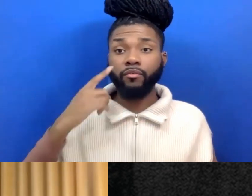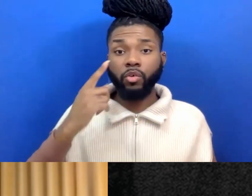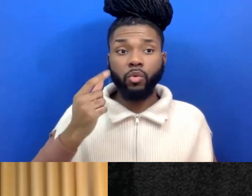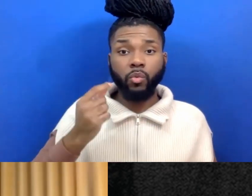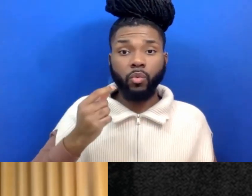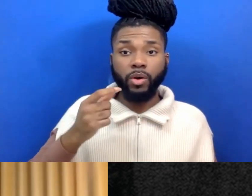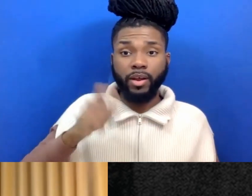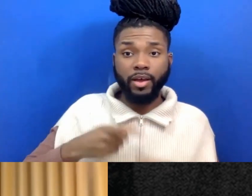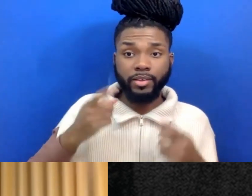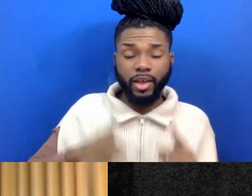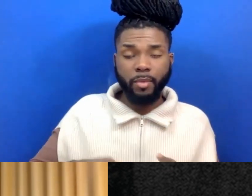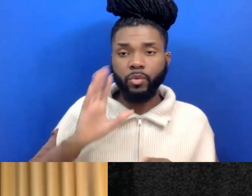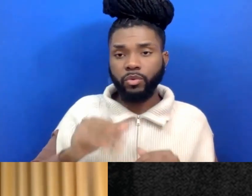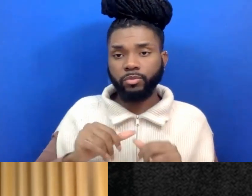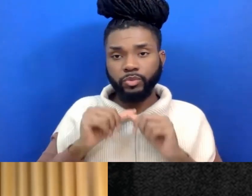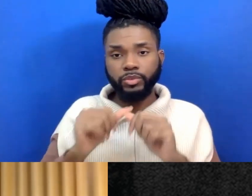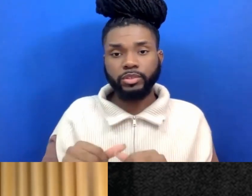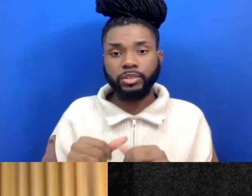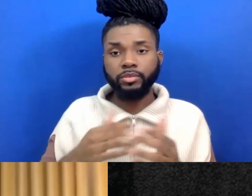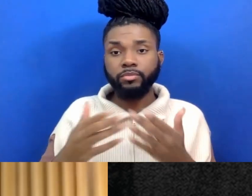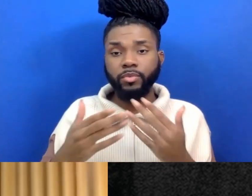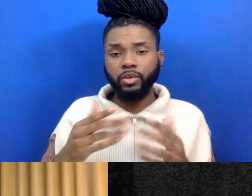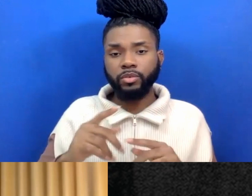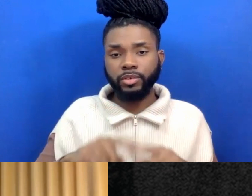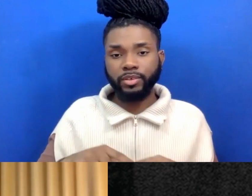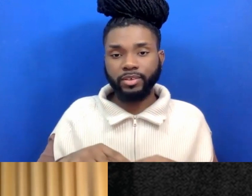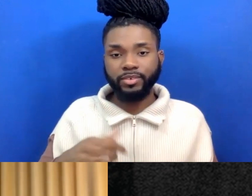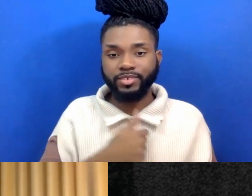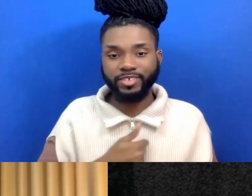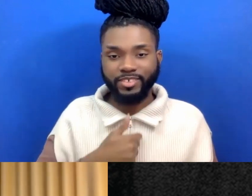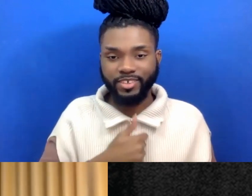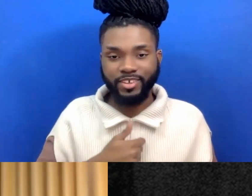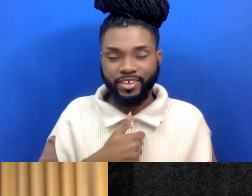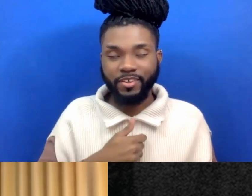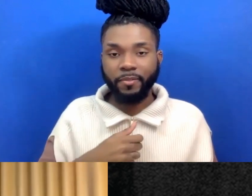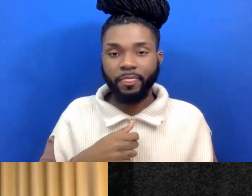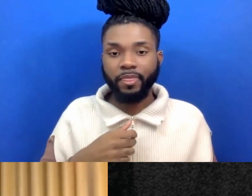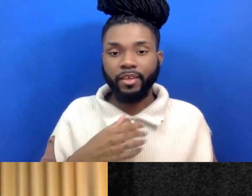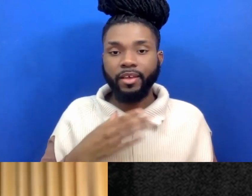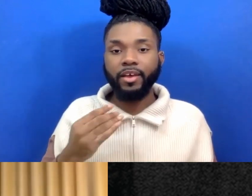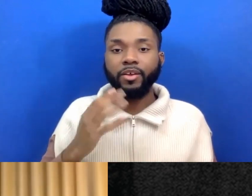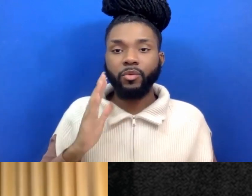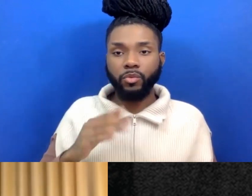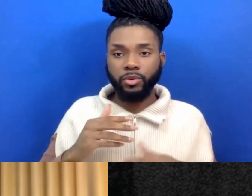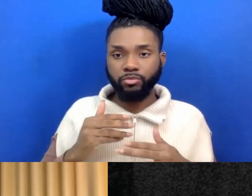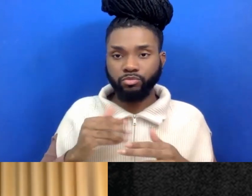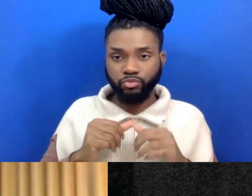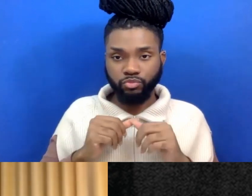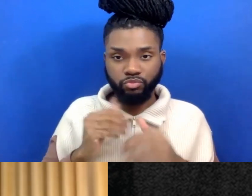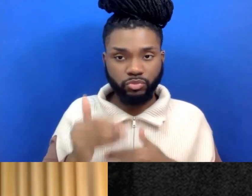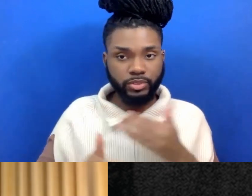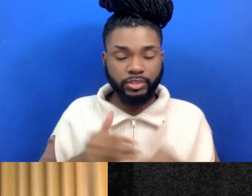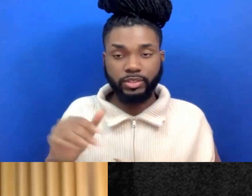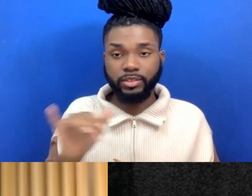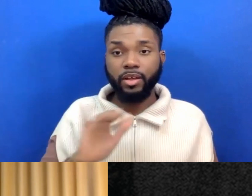proceeding as if conditional or that which, is proceeding as if. It proceeds as if